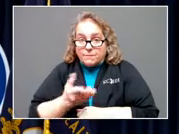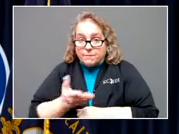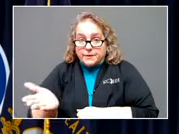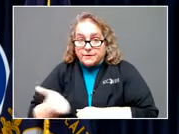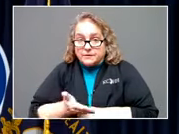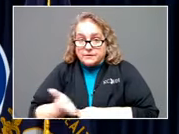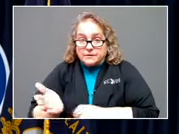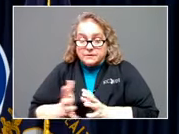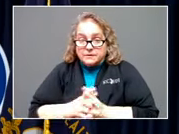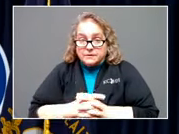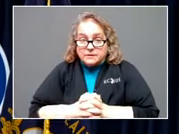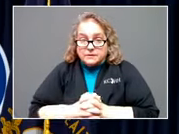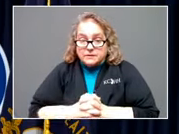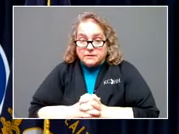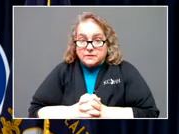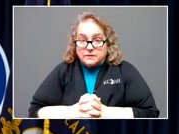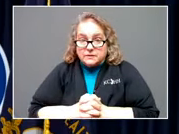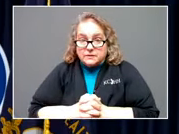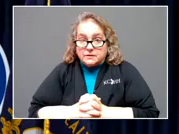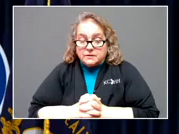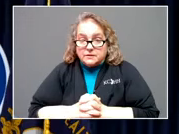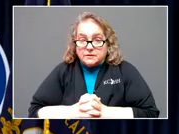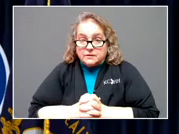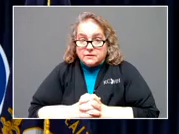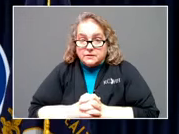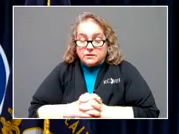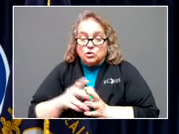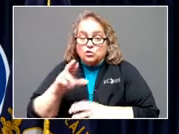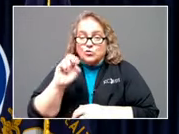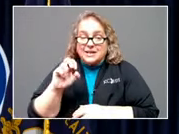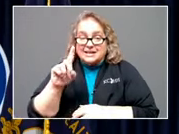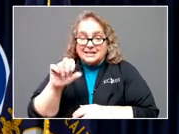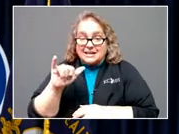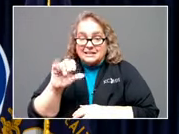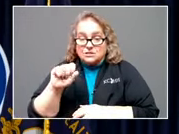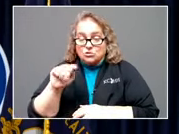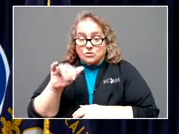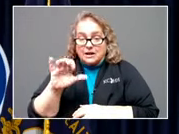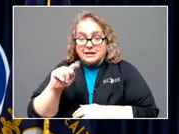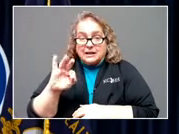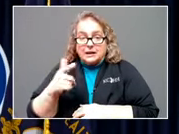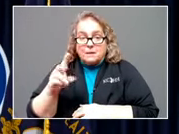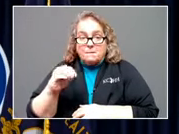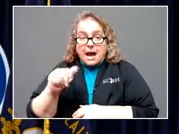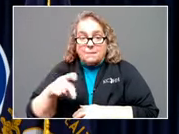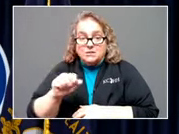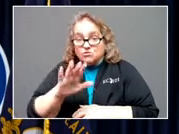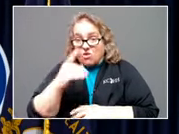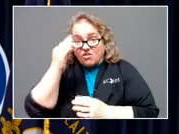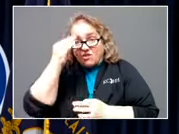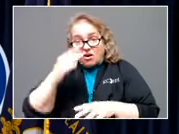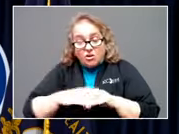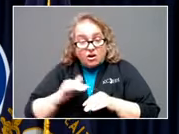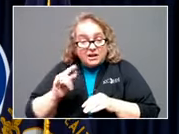Any For you. thoughts on the redistricting maps released? So the question is thoughts on the redistricting maps. I don't like